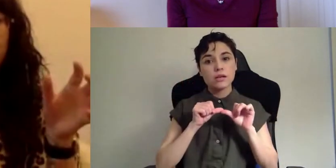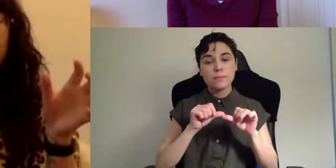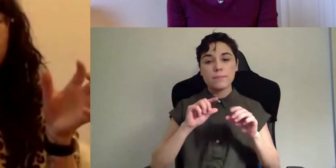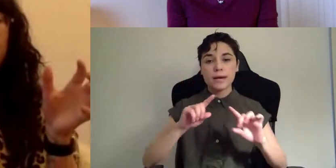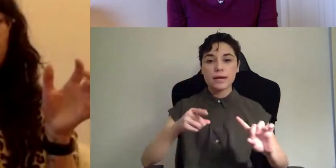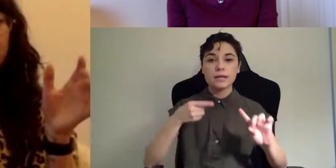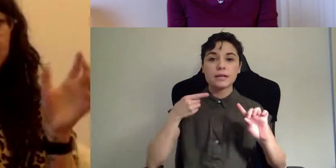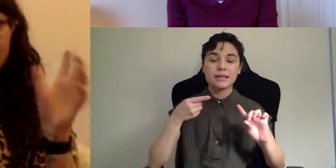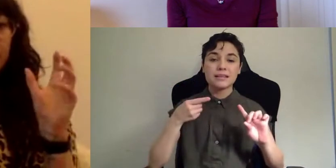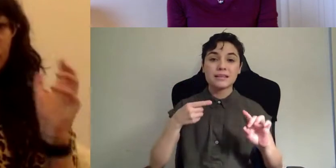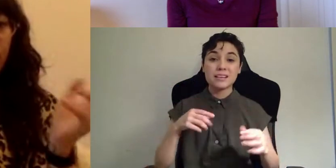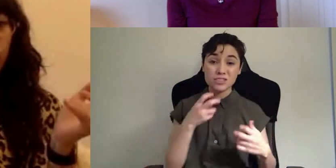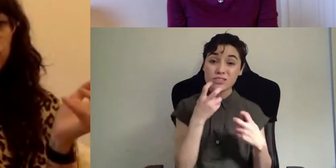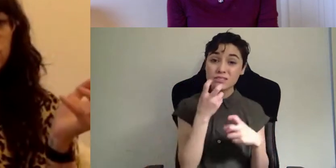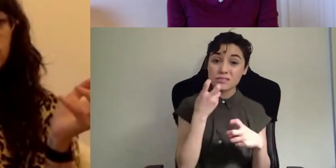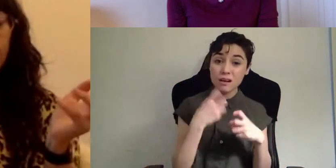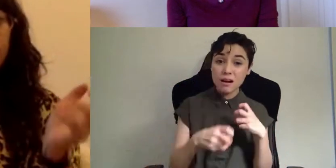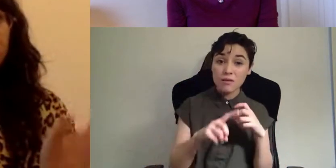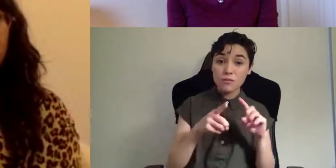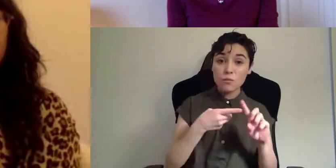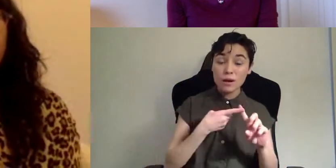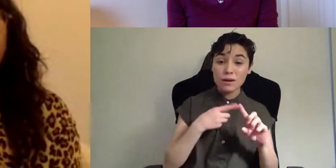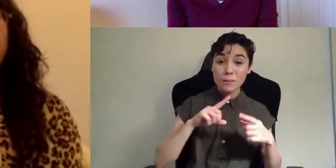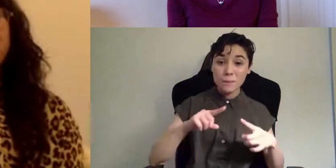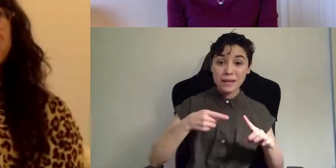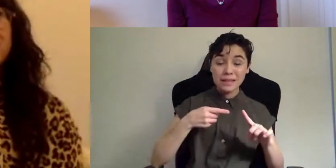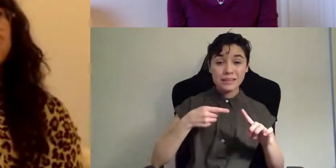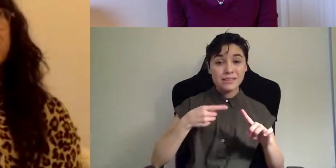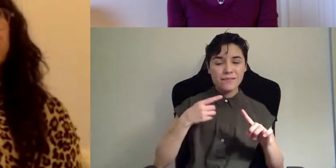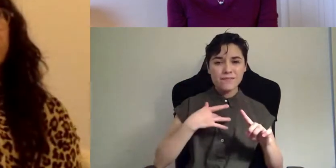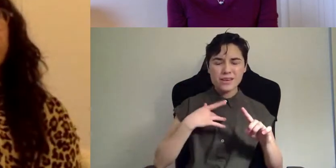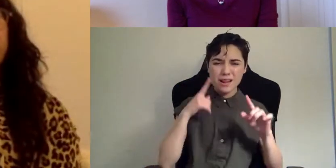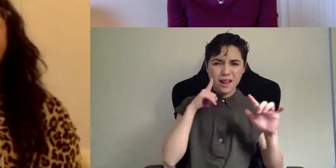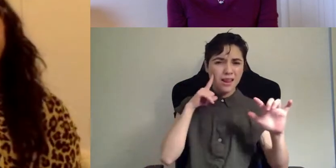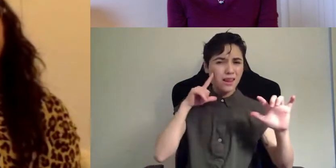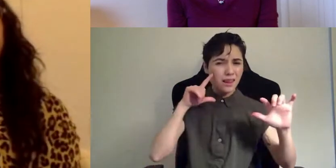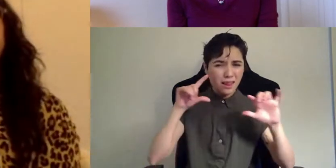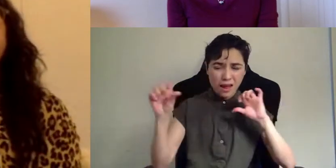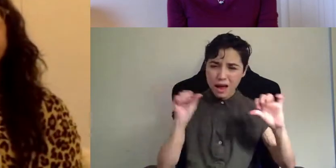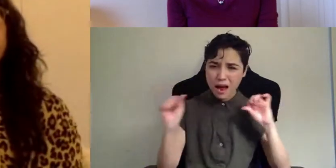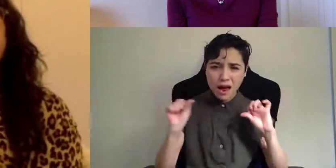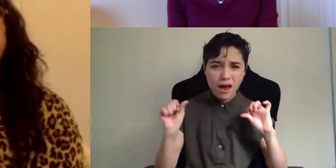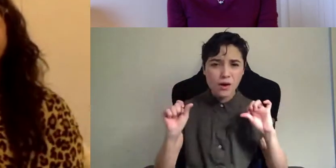loud, and pain is like the loudest thing. And I think this is kind of where I would encourage us